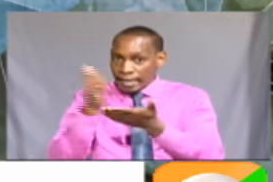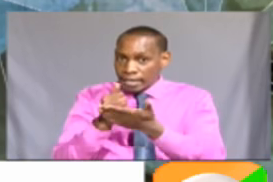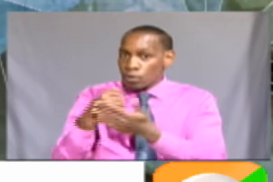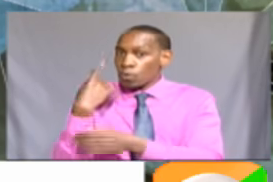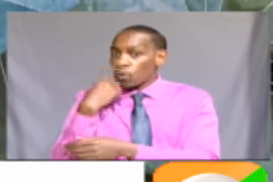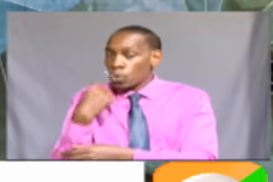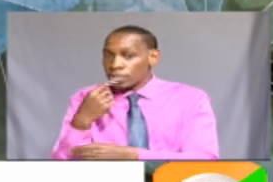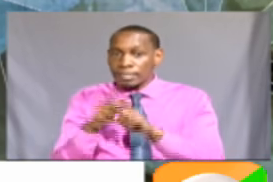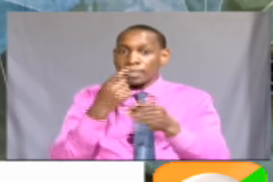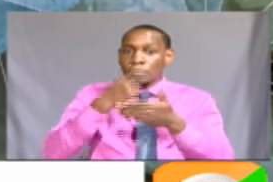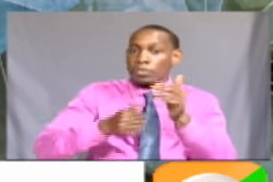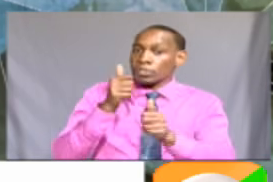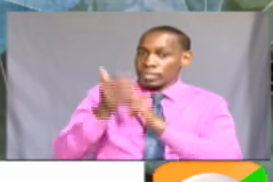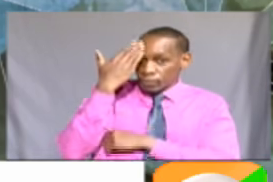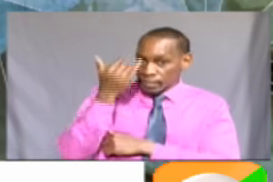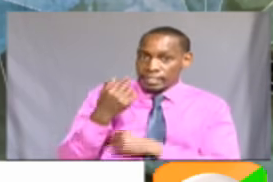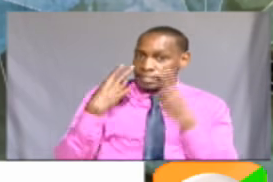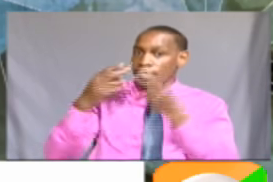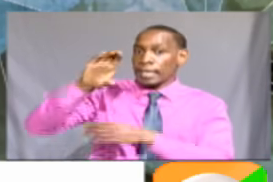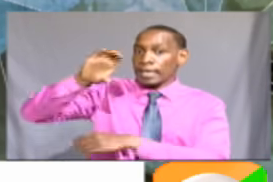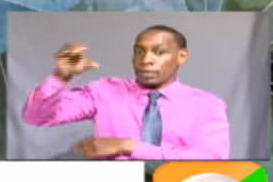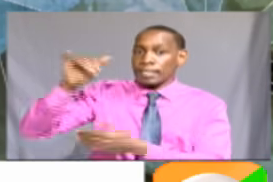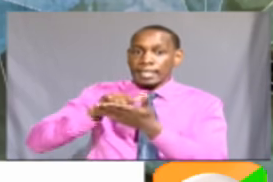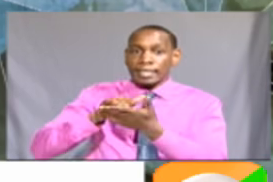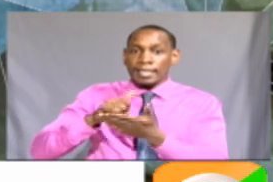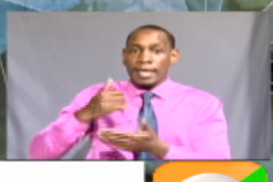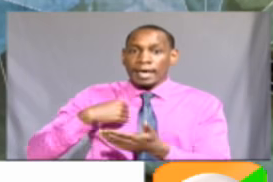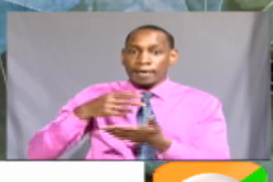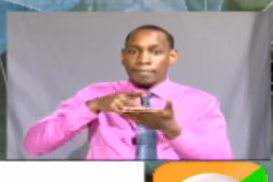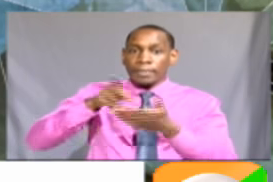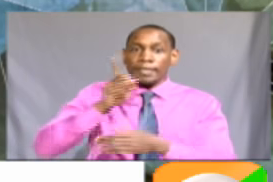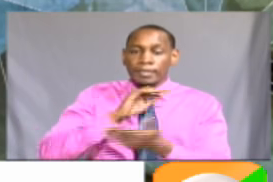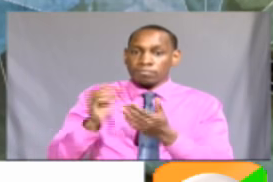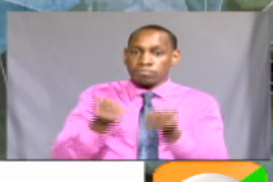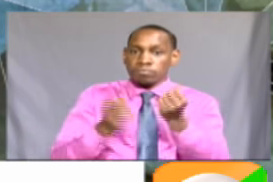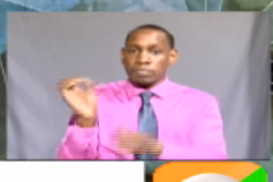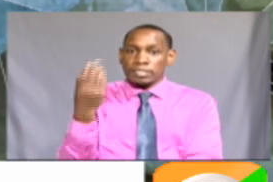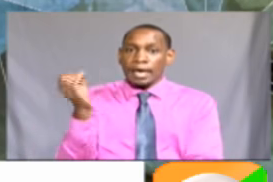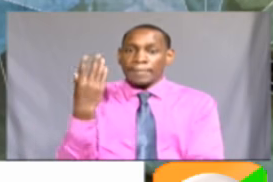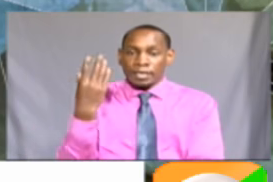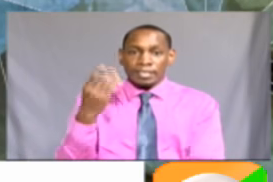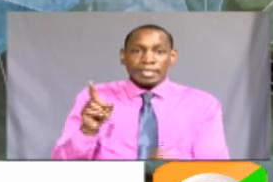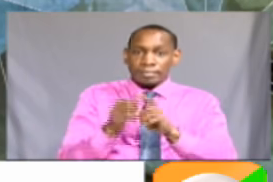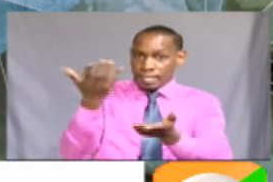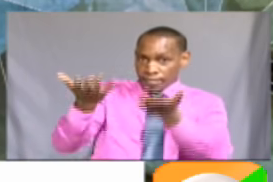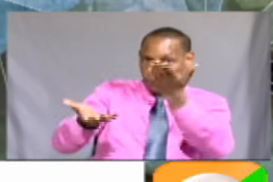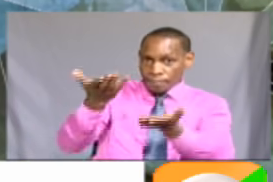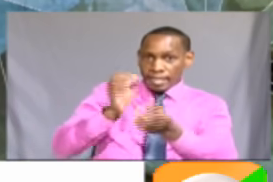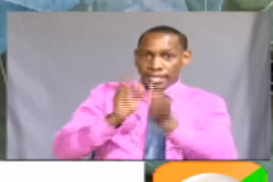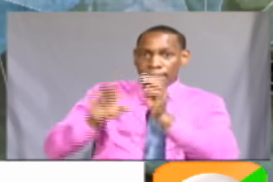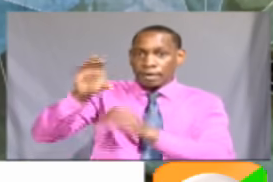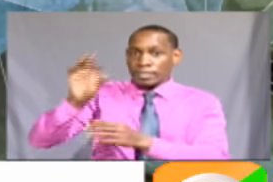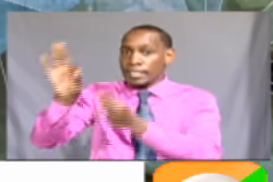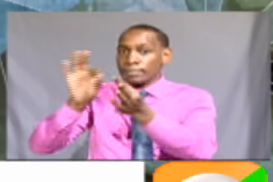who and at what cost? Because we've seen counties that have leased ambulances. So let us compare. If County